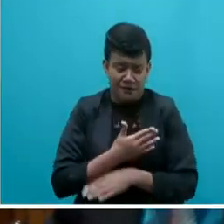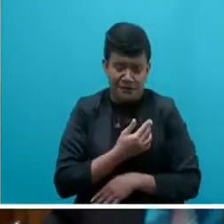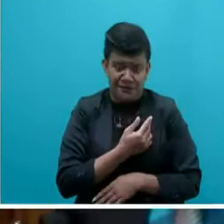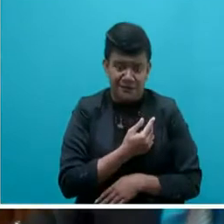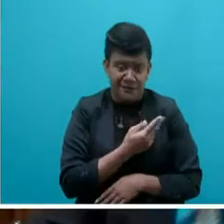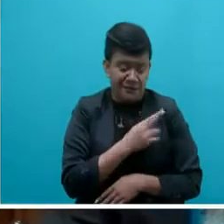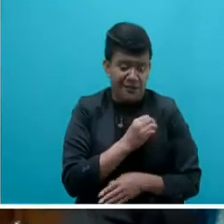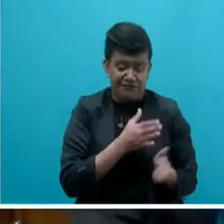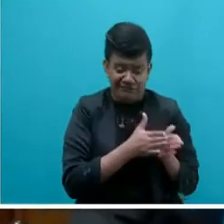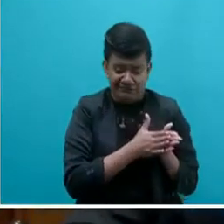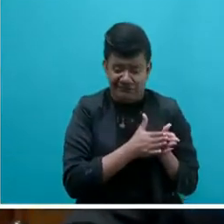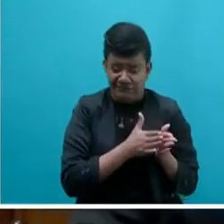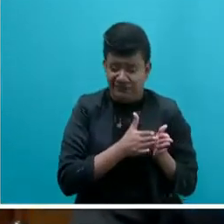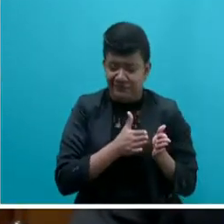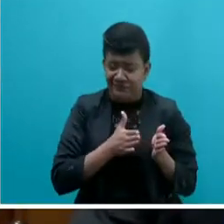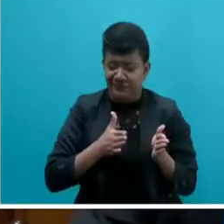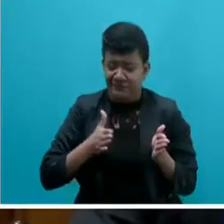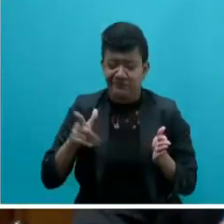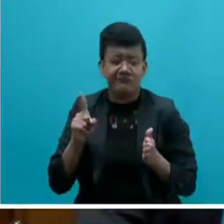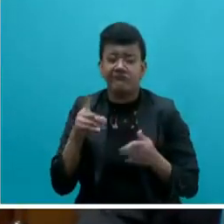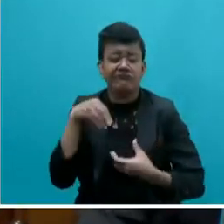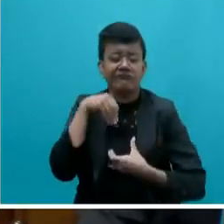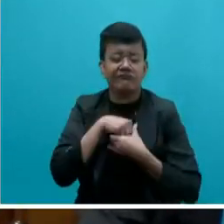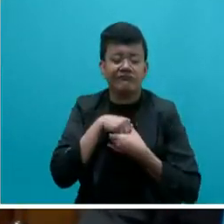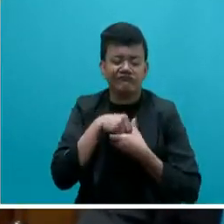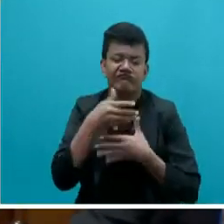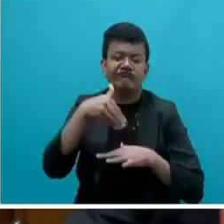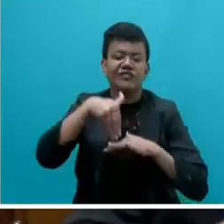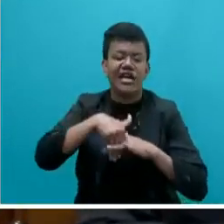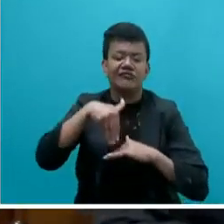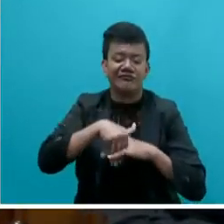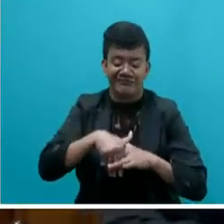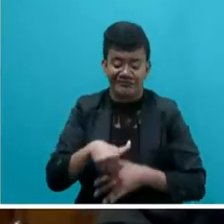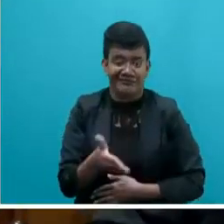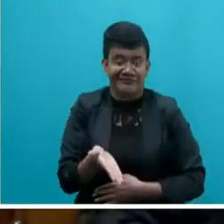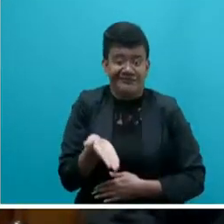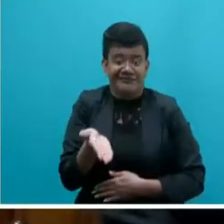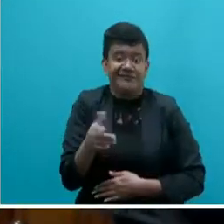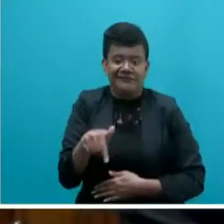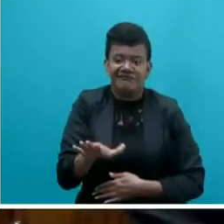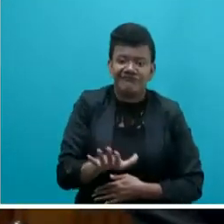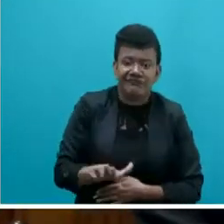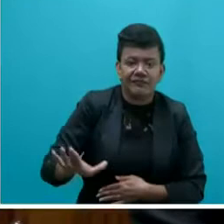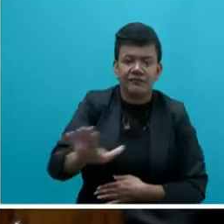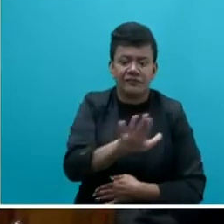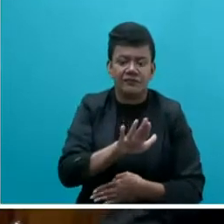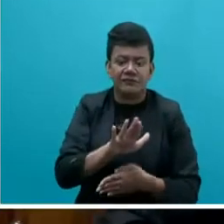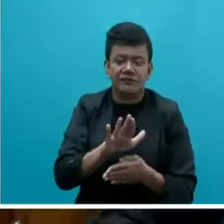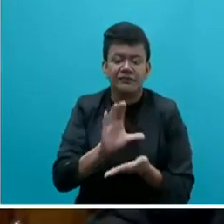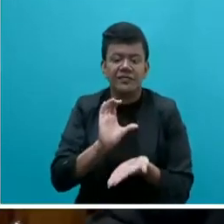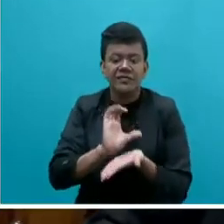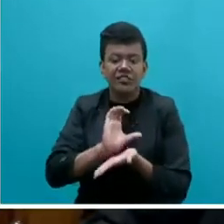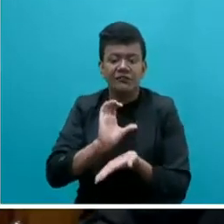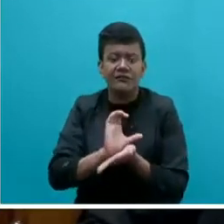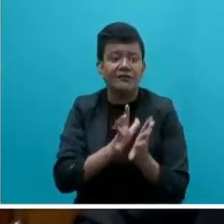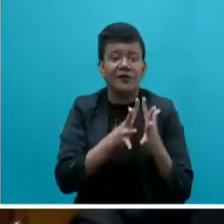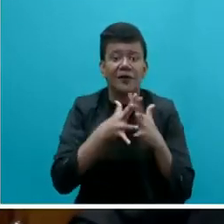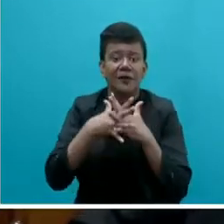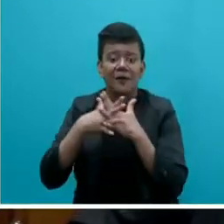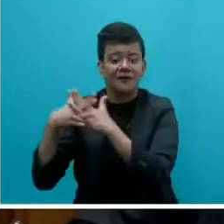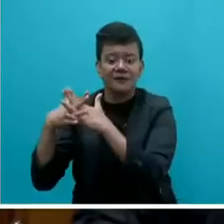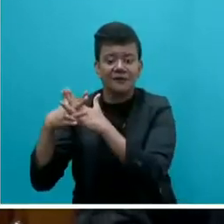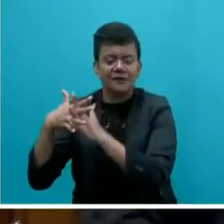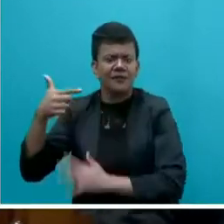includes drainage, Central Division, which is 426.5 kilometers, Western Division 718.6